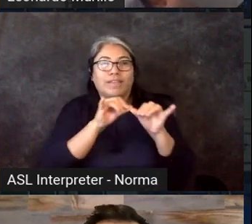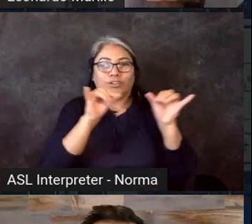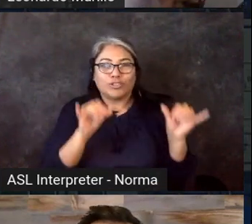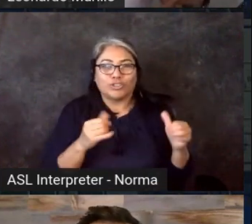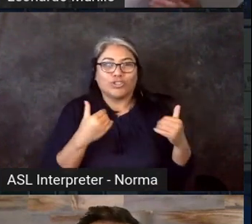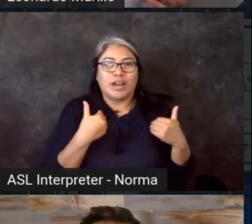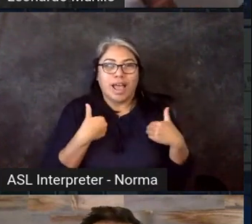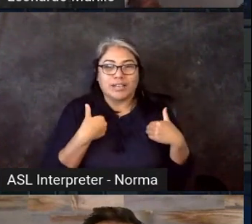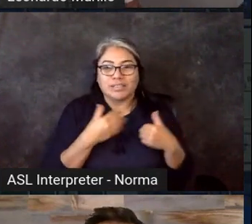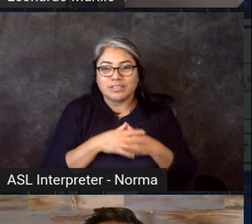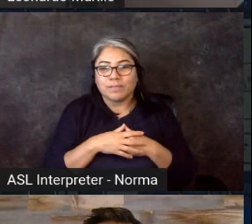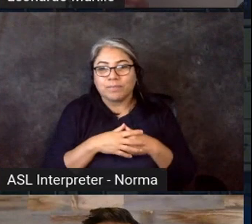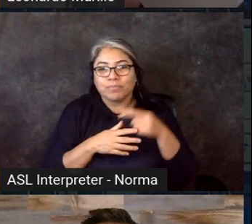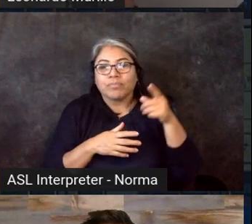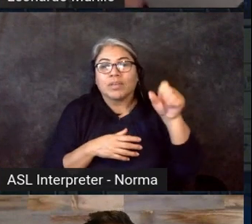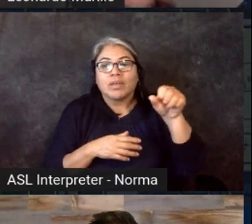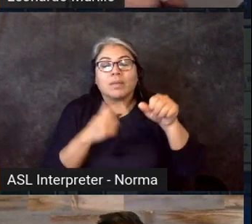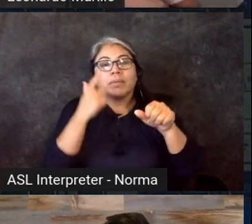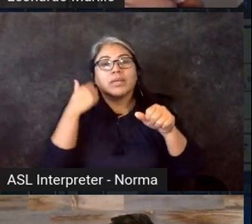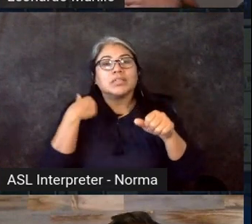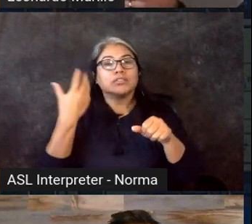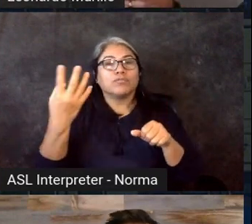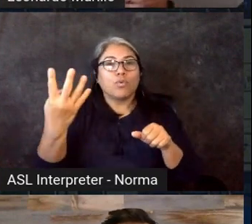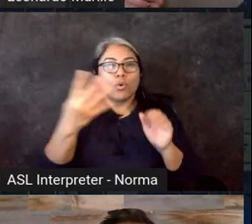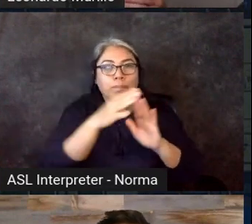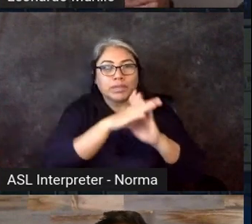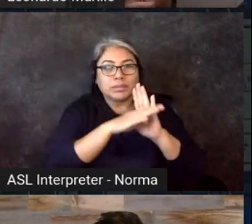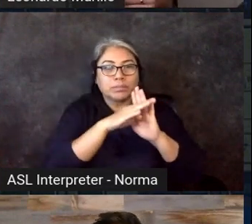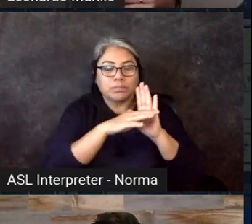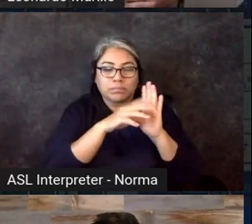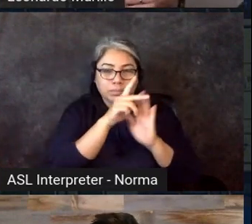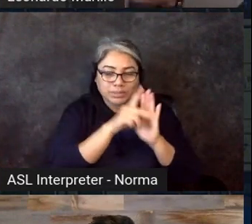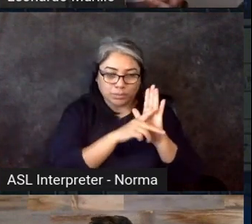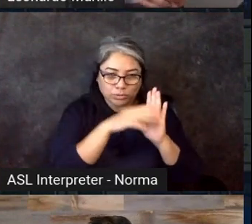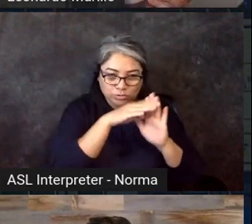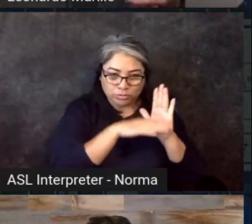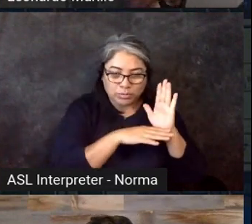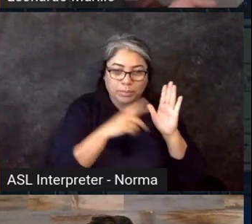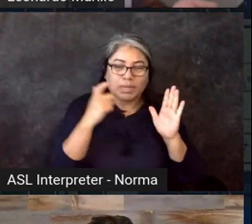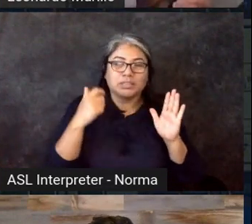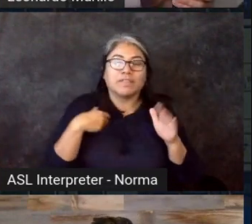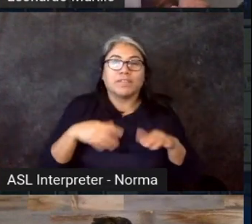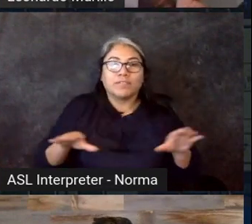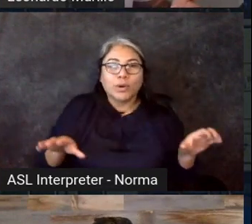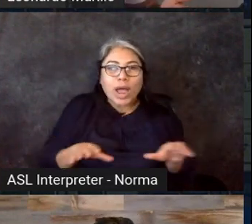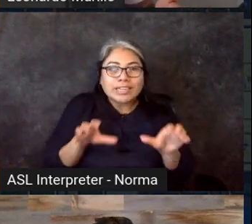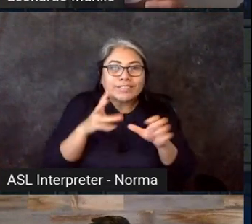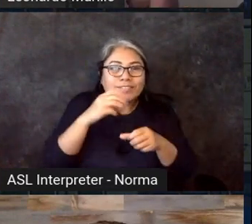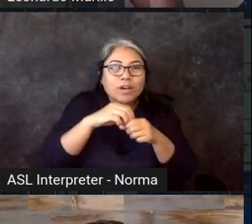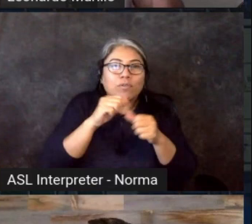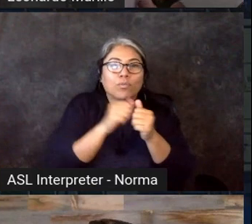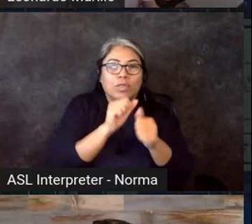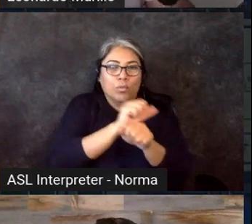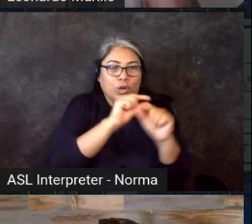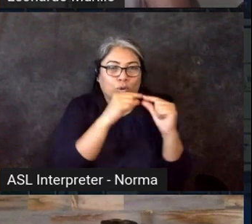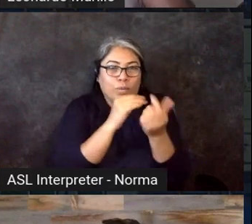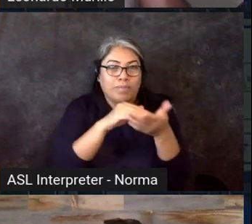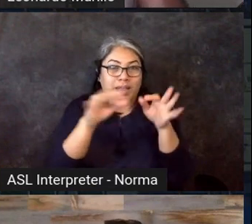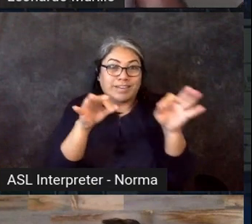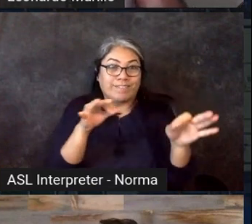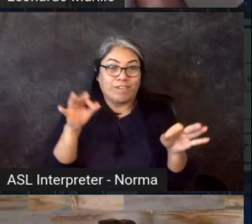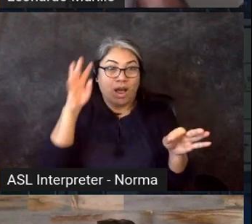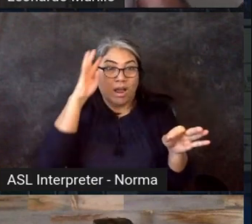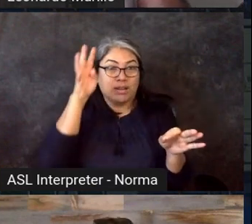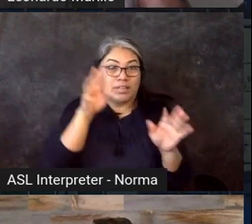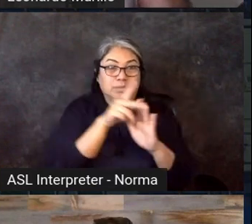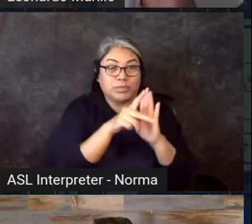because, you know, it's 4 principles, but I was very actively involved in the working group that defined these principles. Like, getting them to